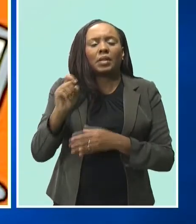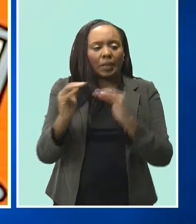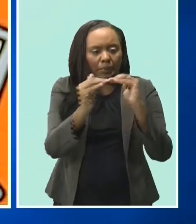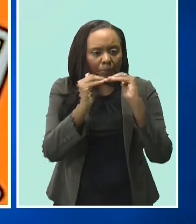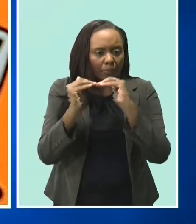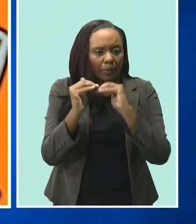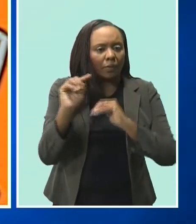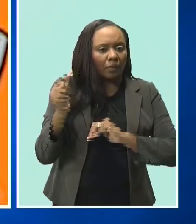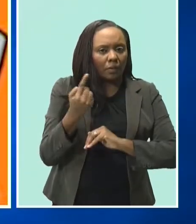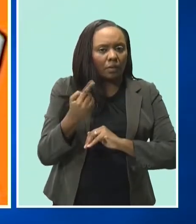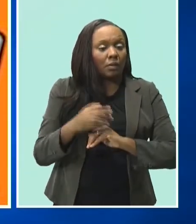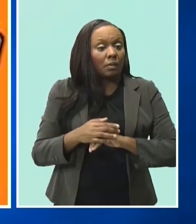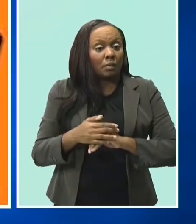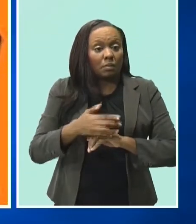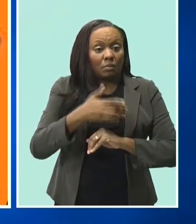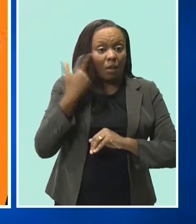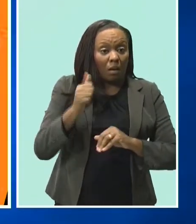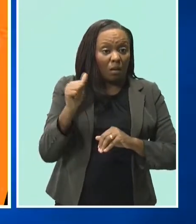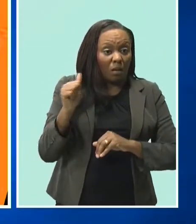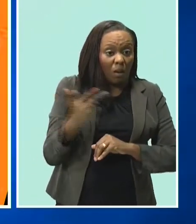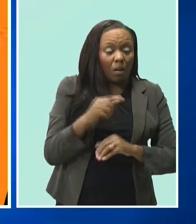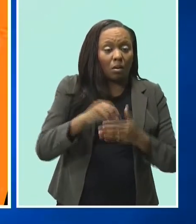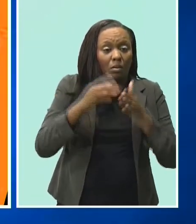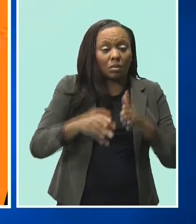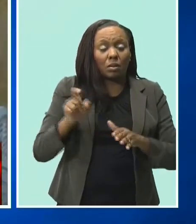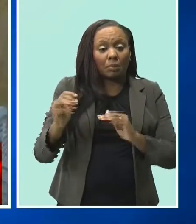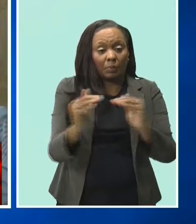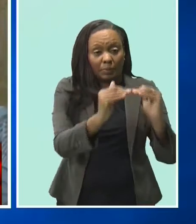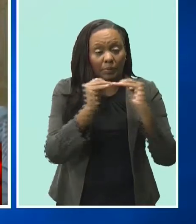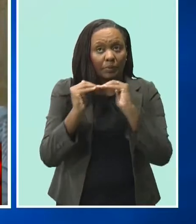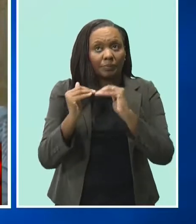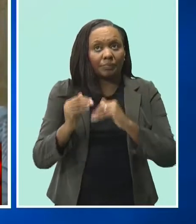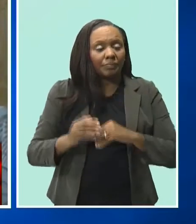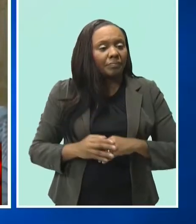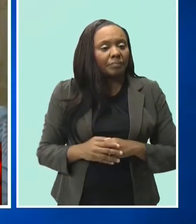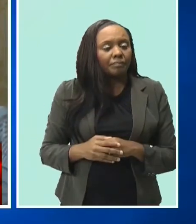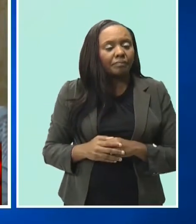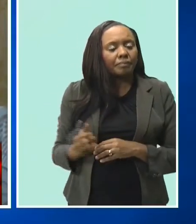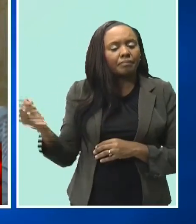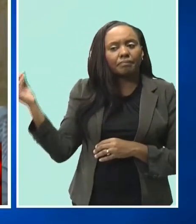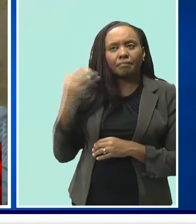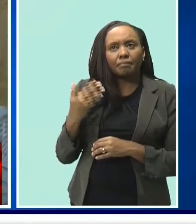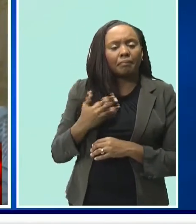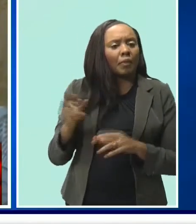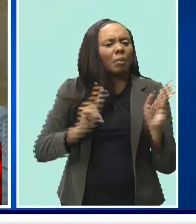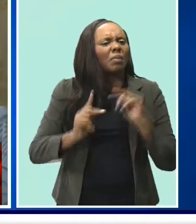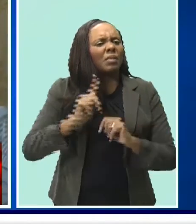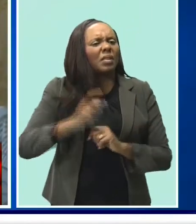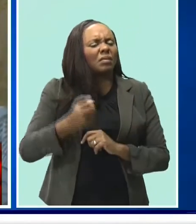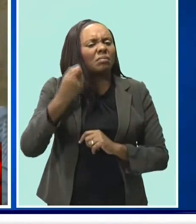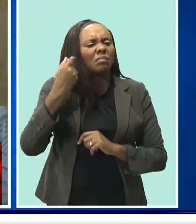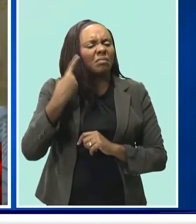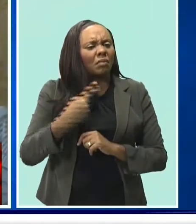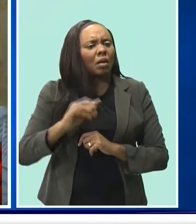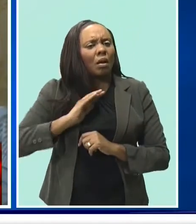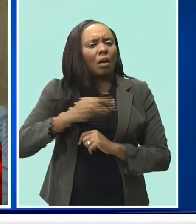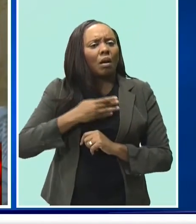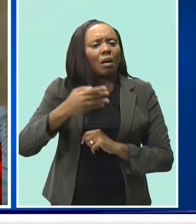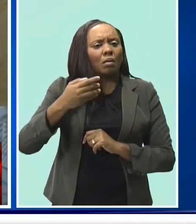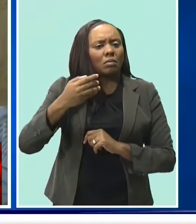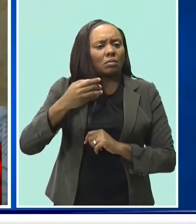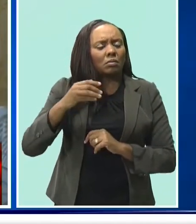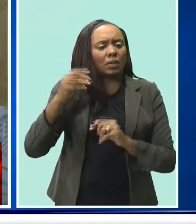Constitution Road, and Speightstown terminals. Now, COVID-19 czar Richard Carter has pointed out that there have been some serious breaches